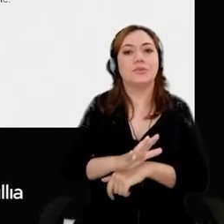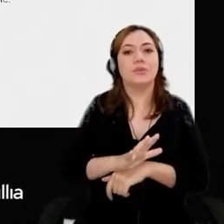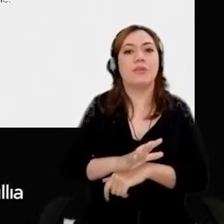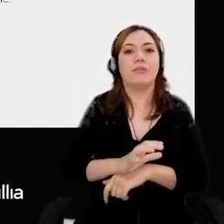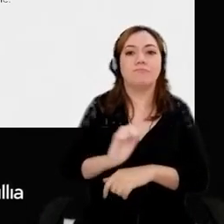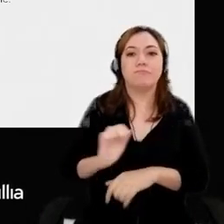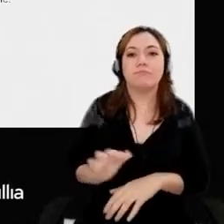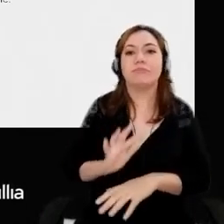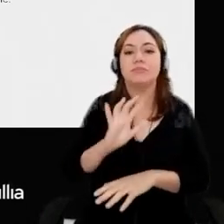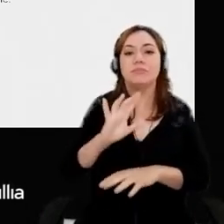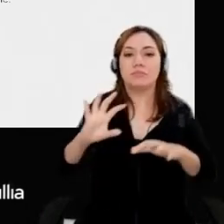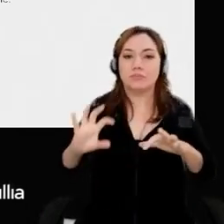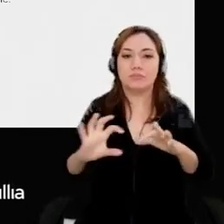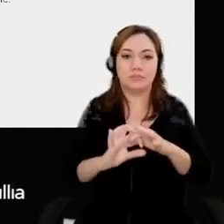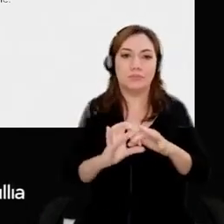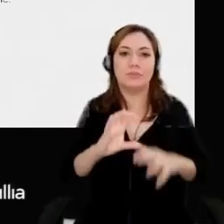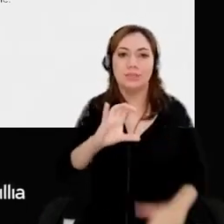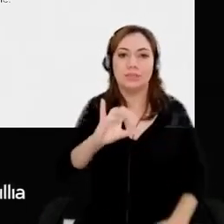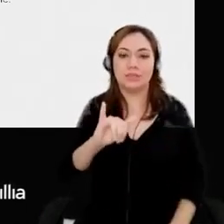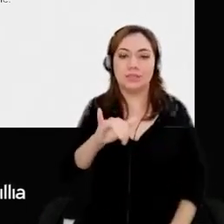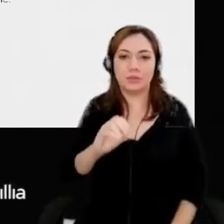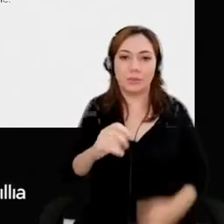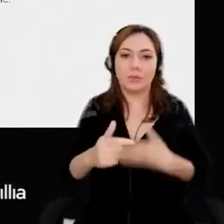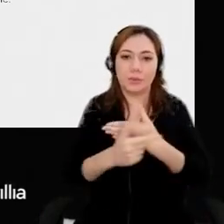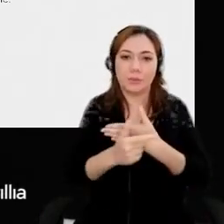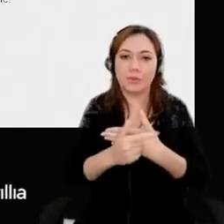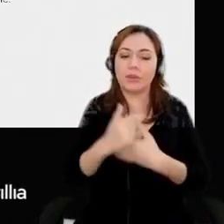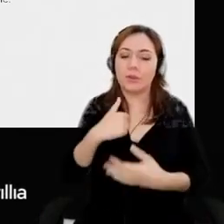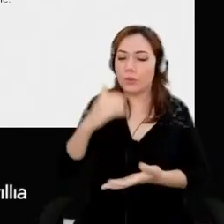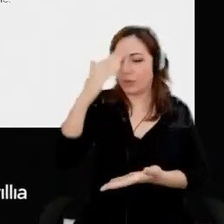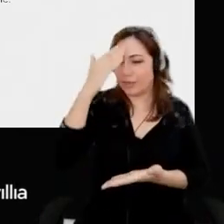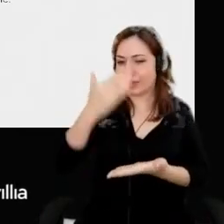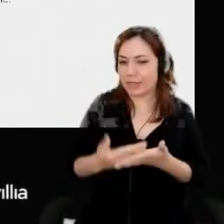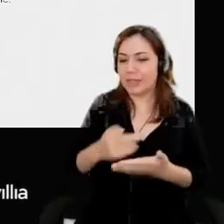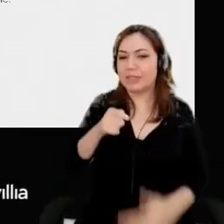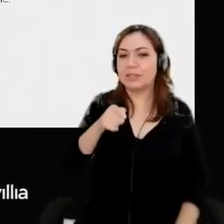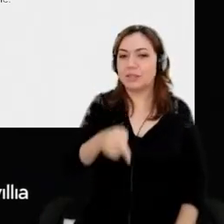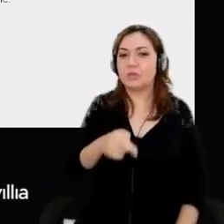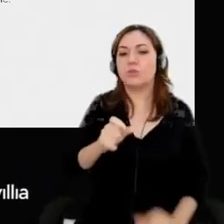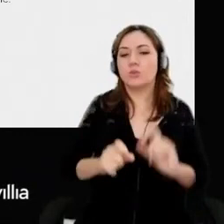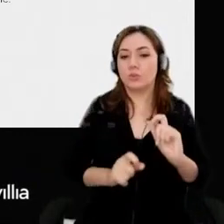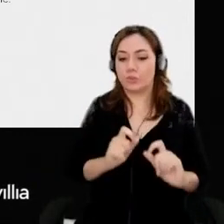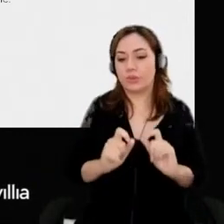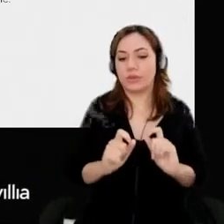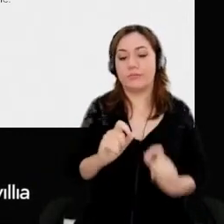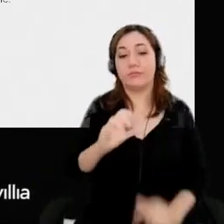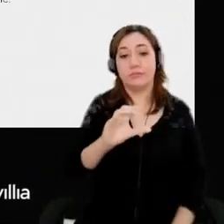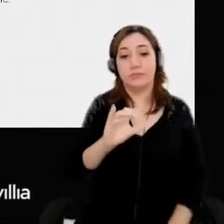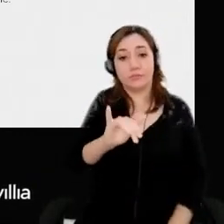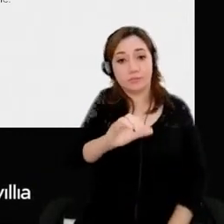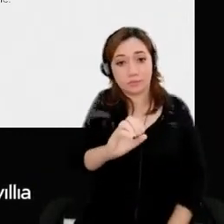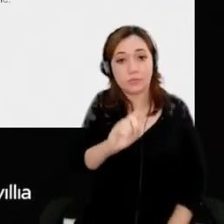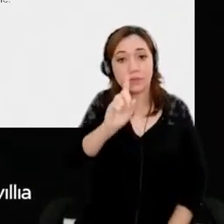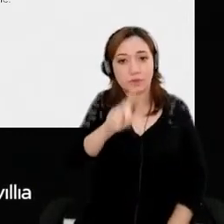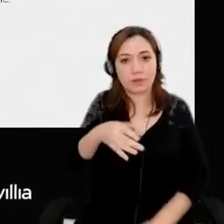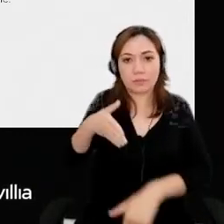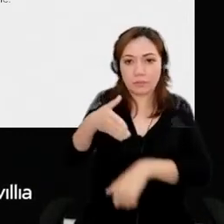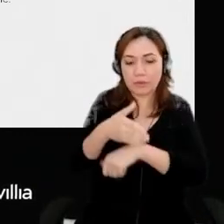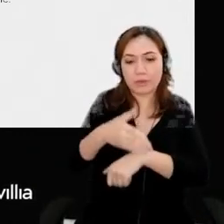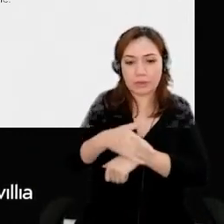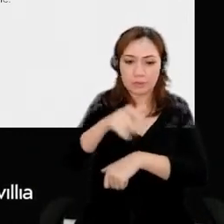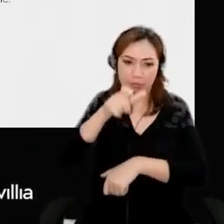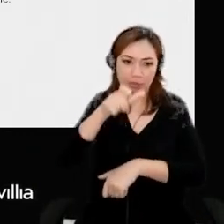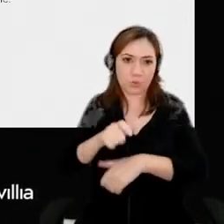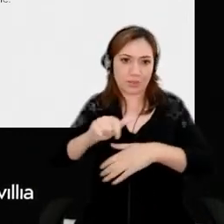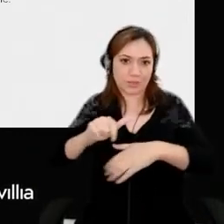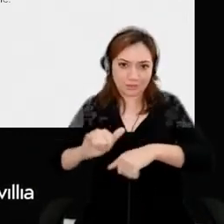role. I believe the CIO has participated as a strategic person during